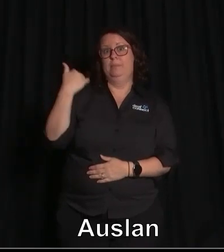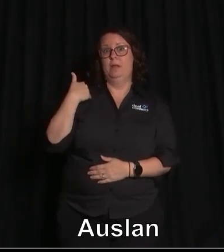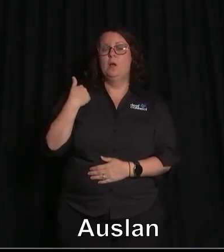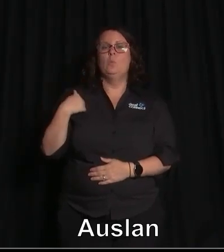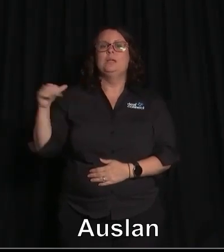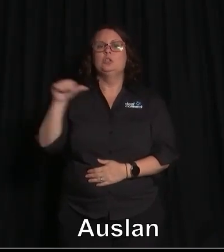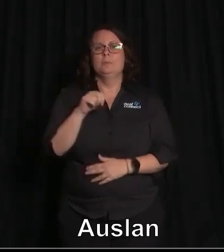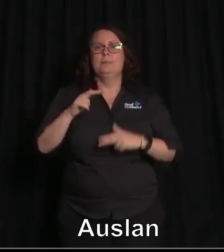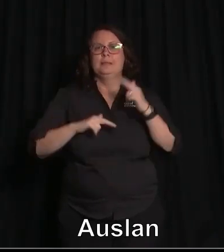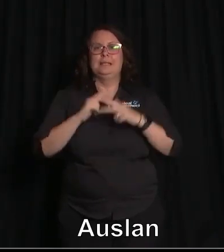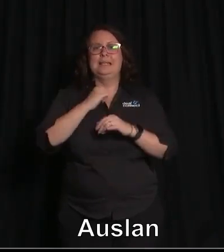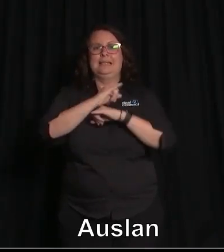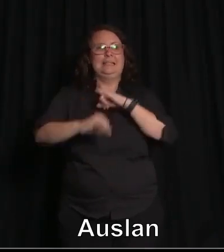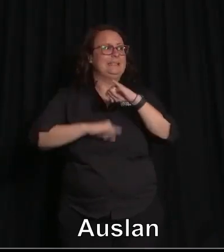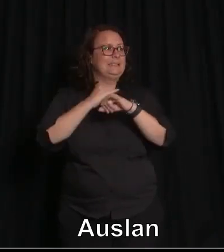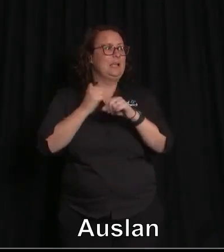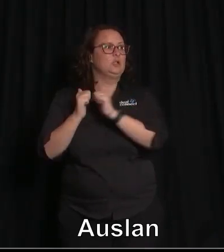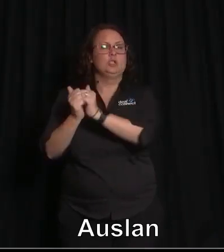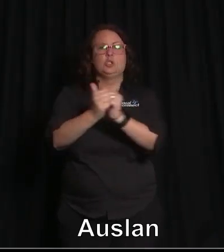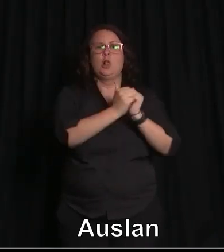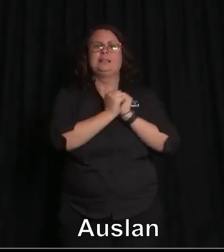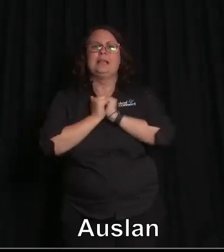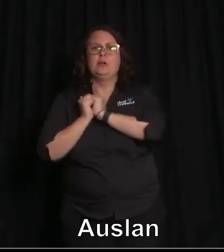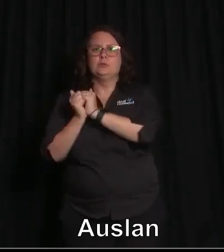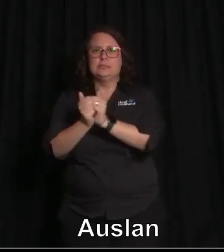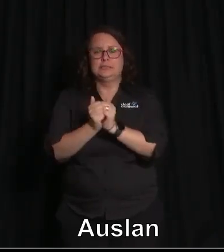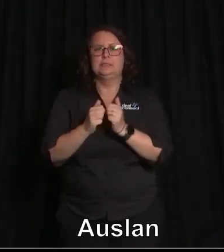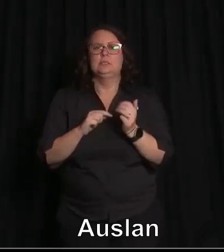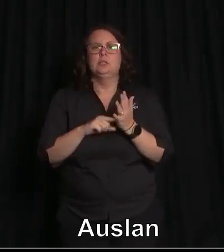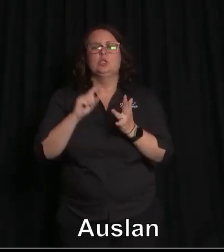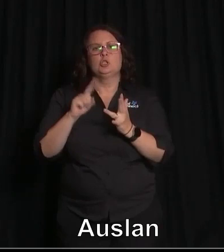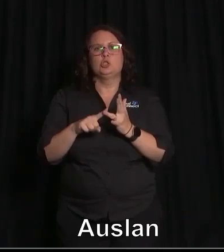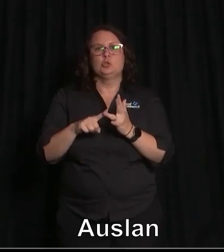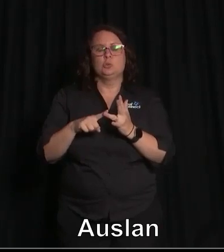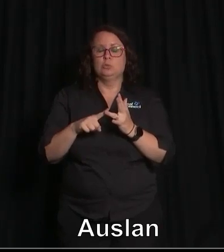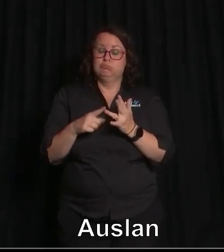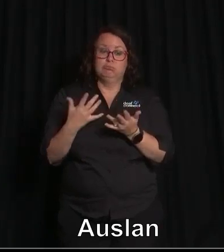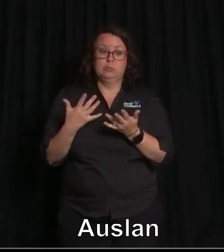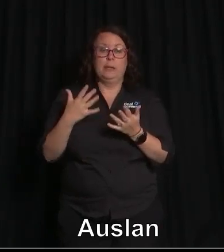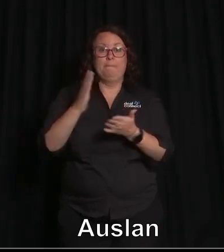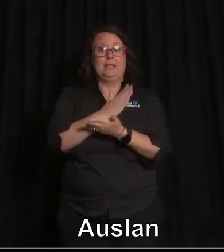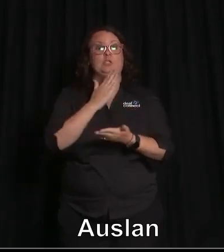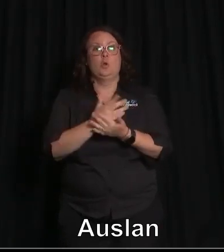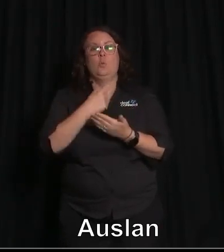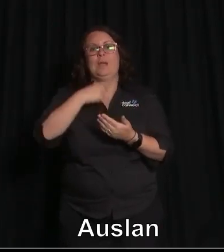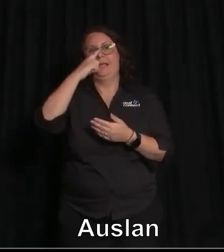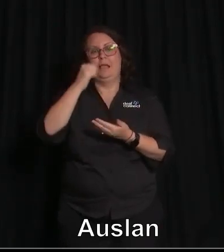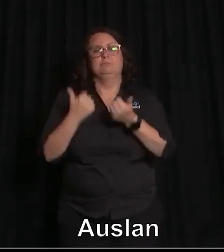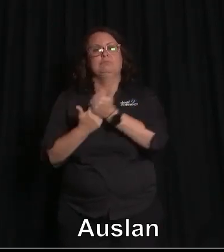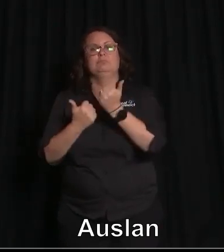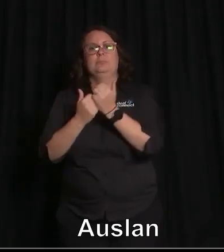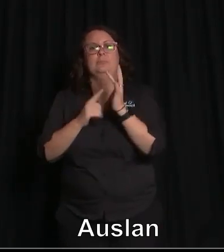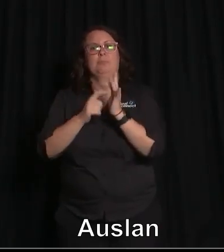building international solidarity networks, which is imperative in fighting LGBTI rights for the community in Myanmar.